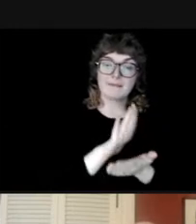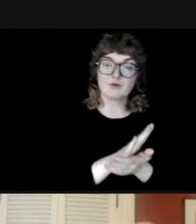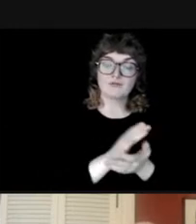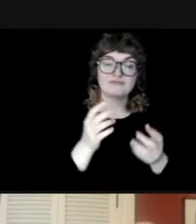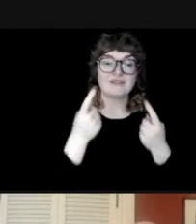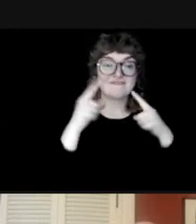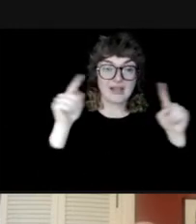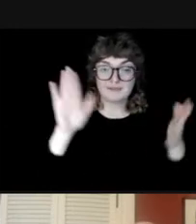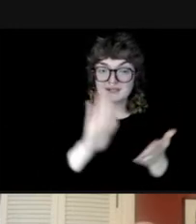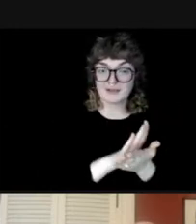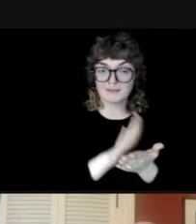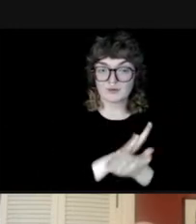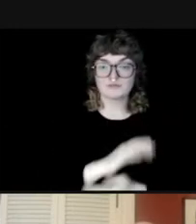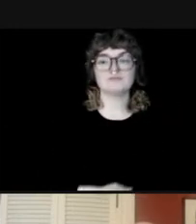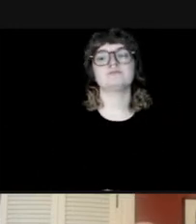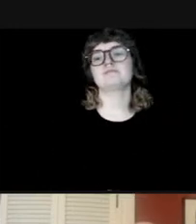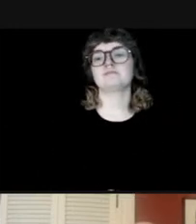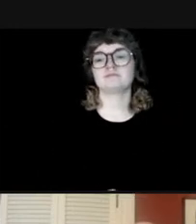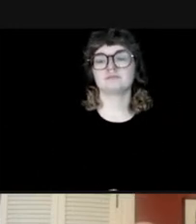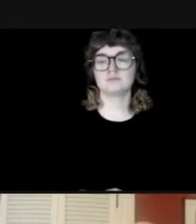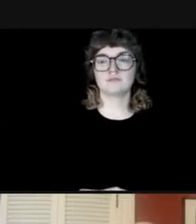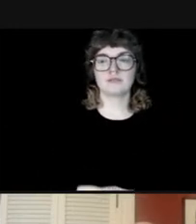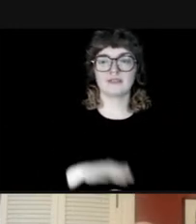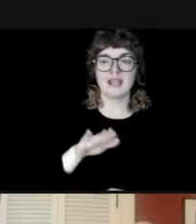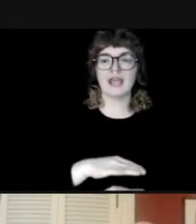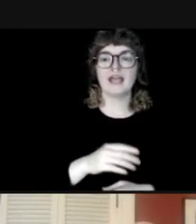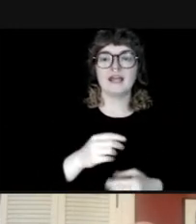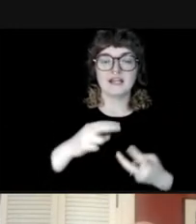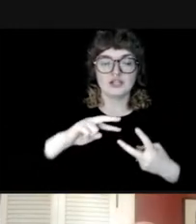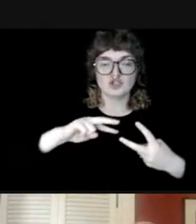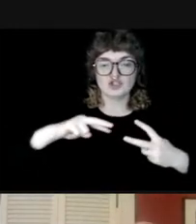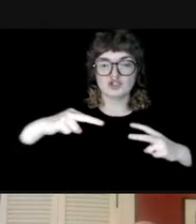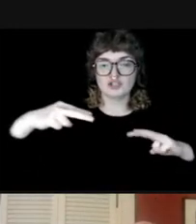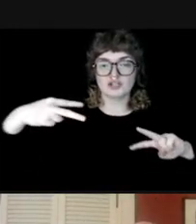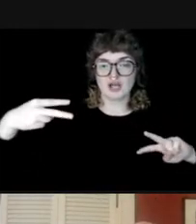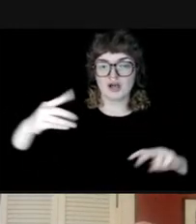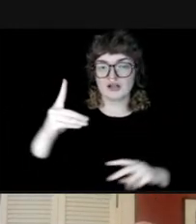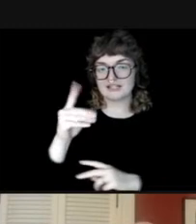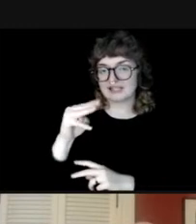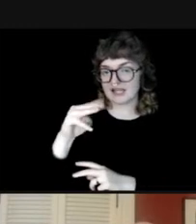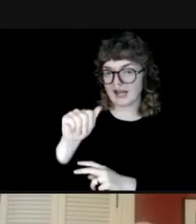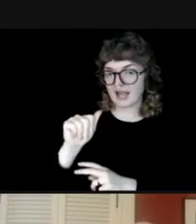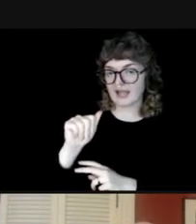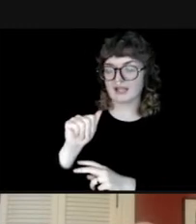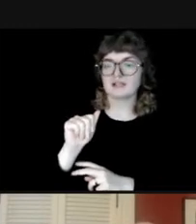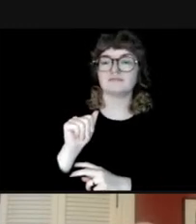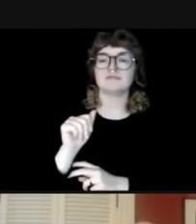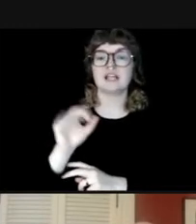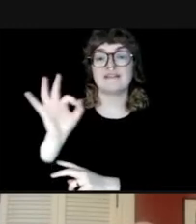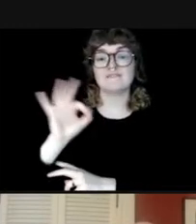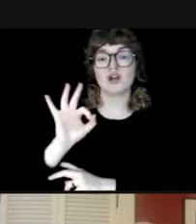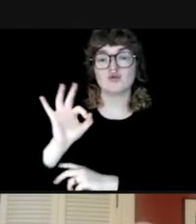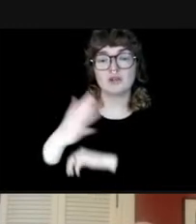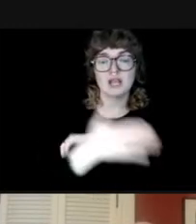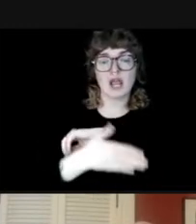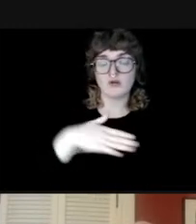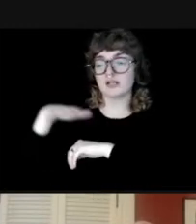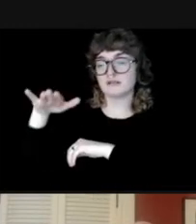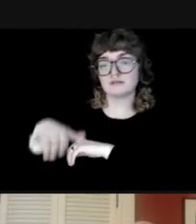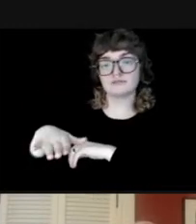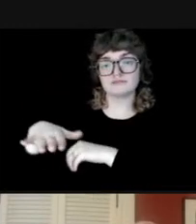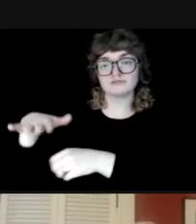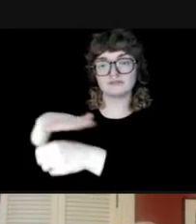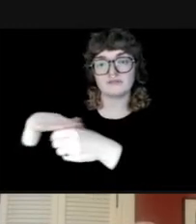ending with the first use of DNA genealogy at Catoctin Furnace in Frederick County in August